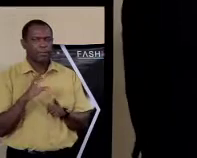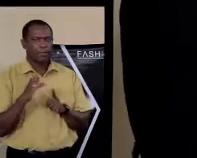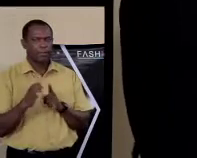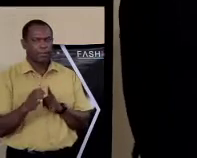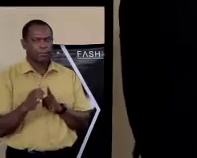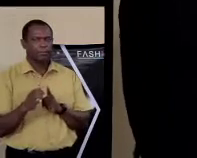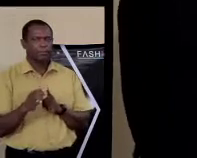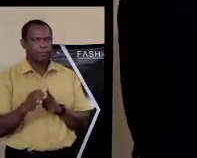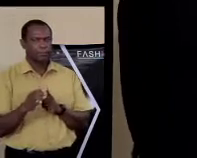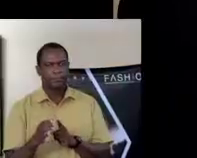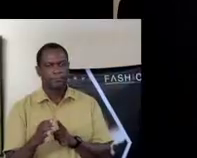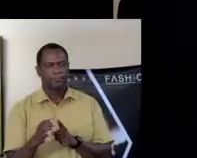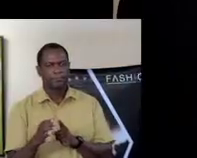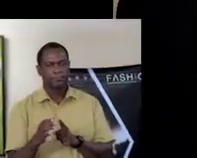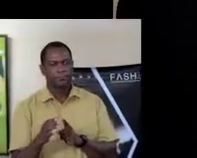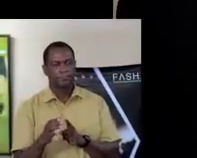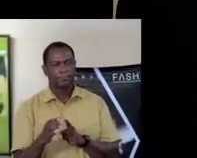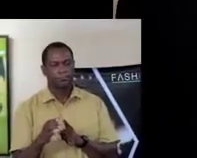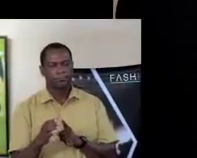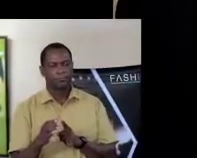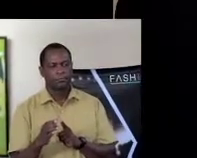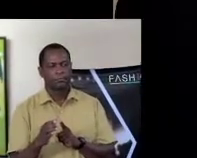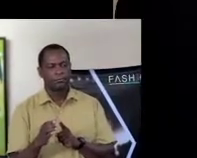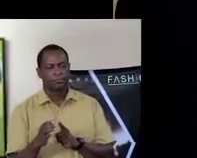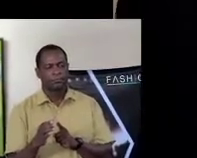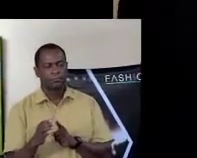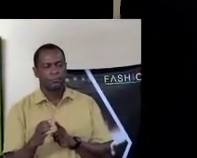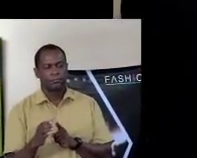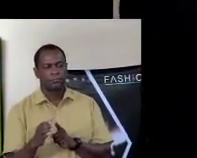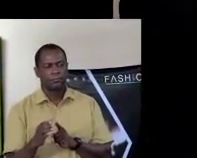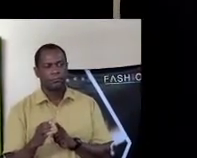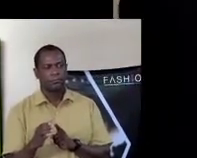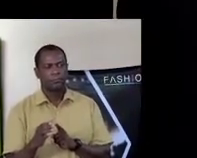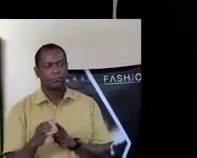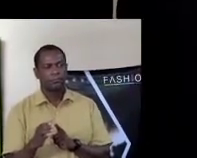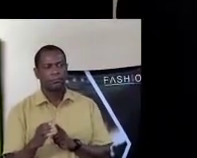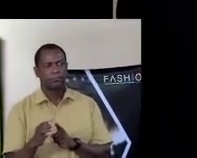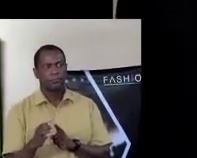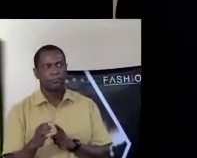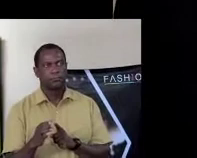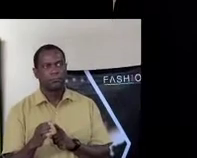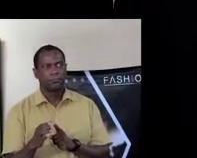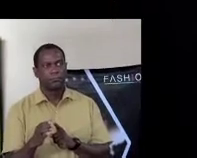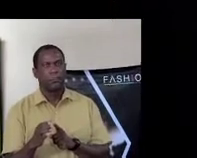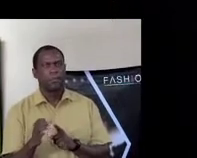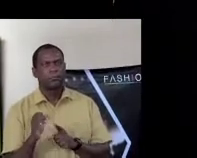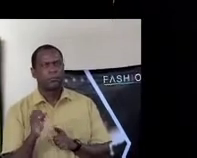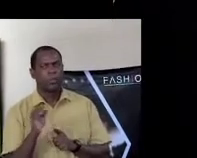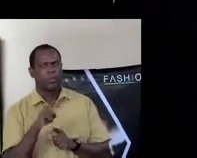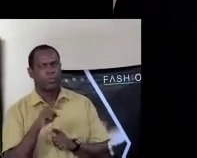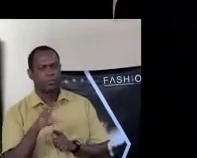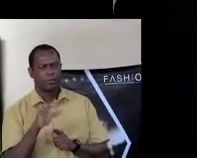contextualization, which would be, and I think it would kind of like be for Candace, but